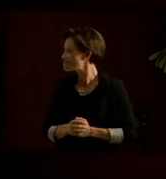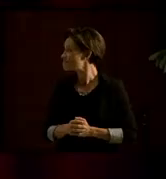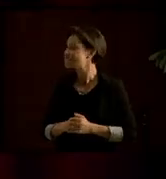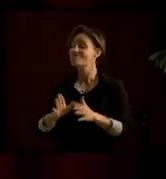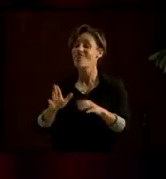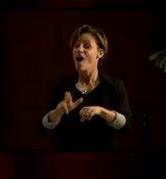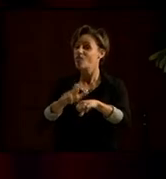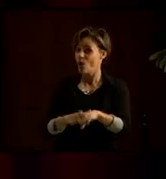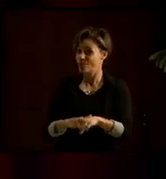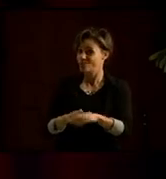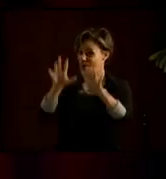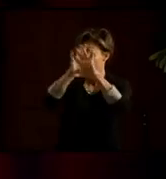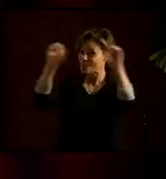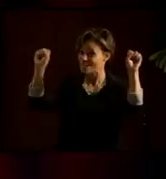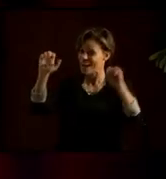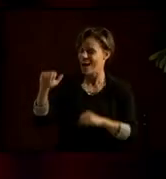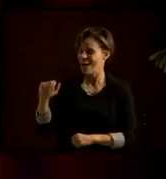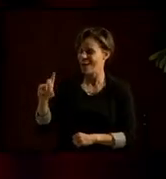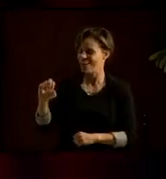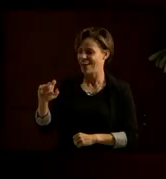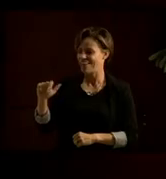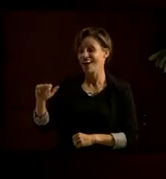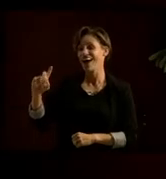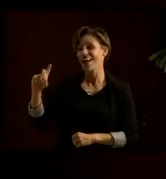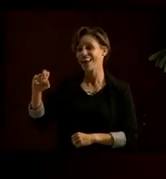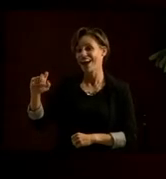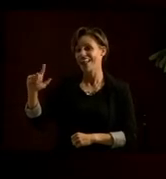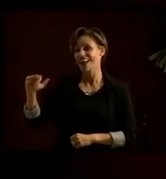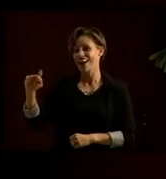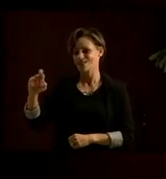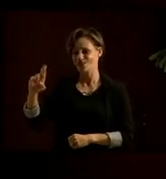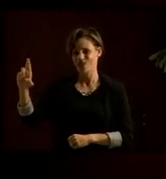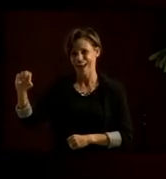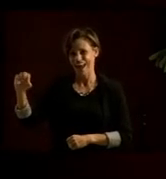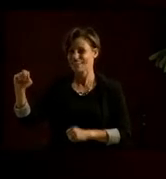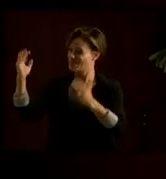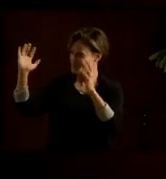And of course, we have President Adela De La Torre.